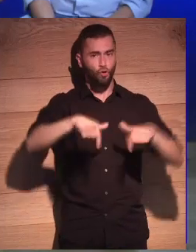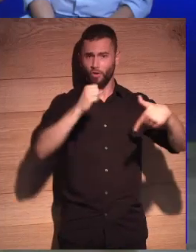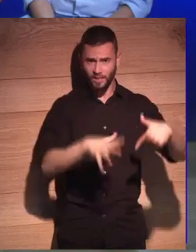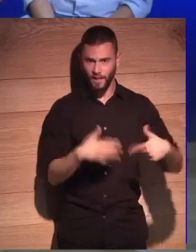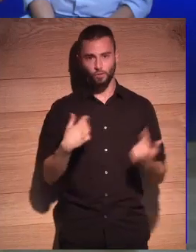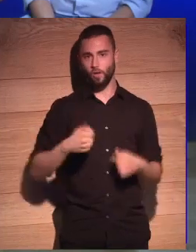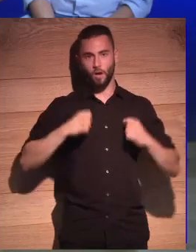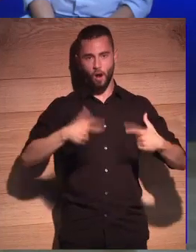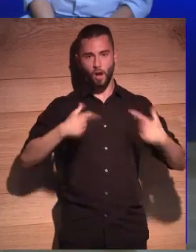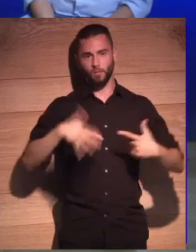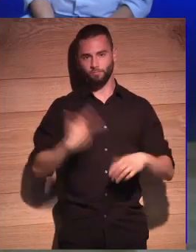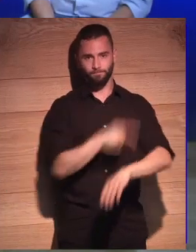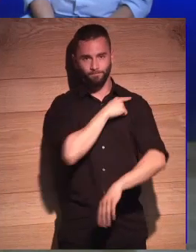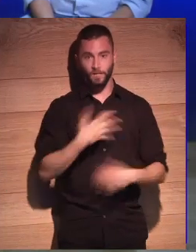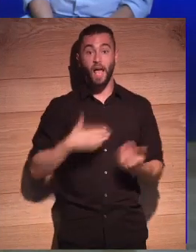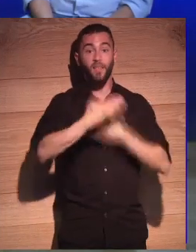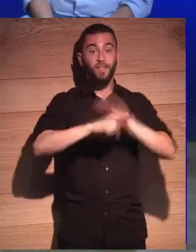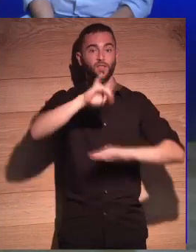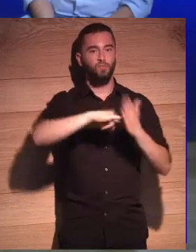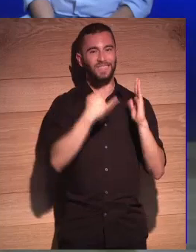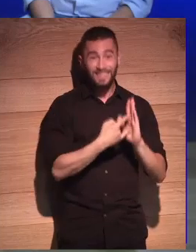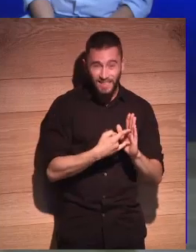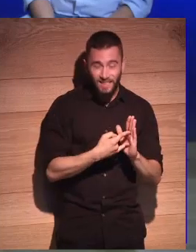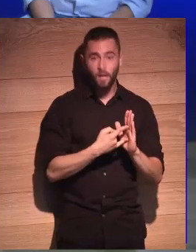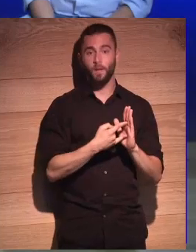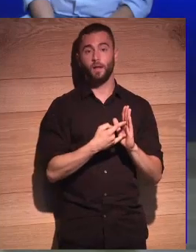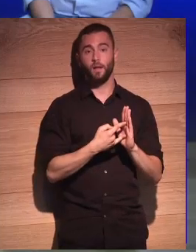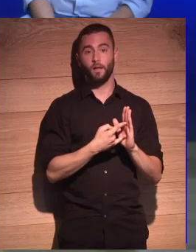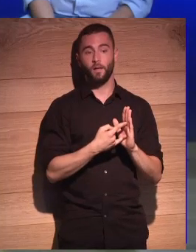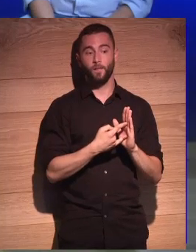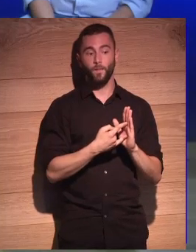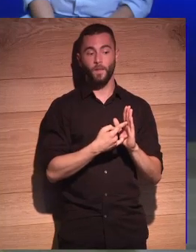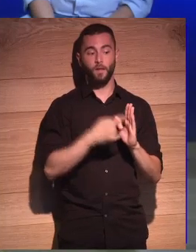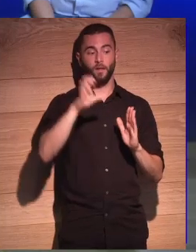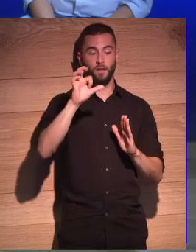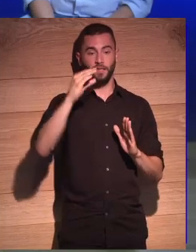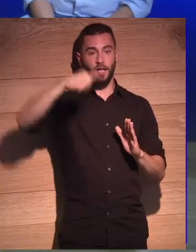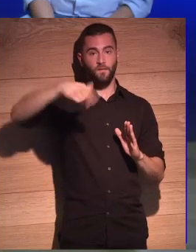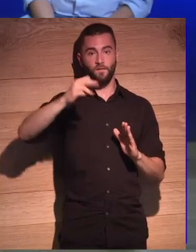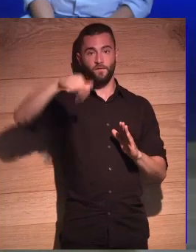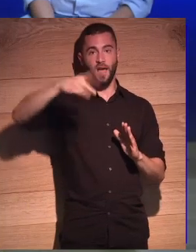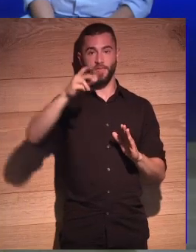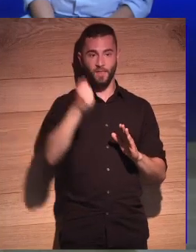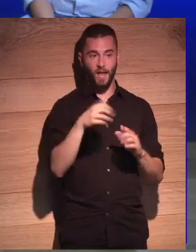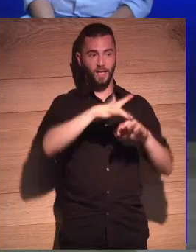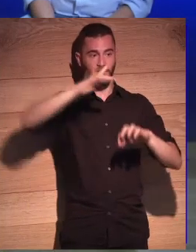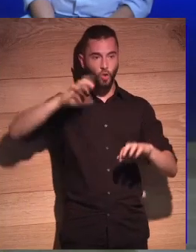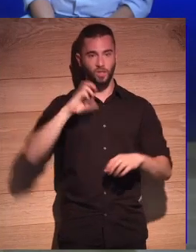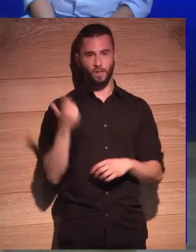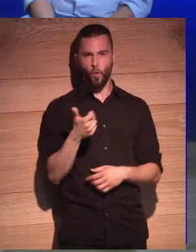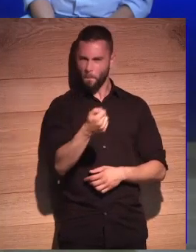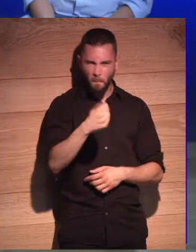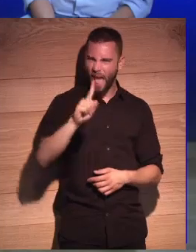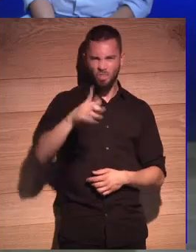work on this, on certain materials, to connect the materials. And if the work is not properly done, you have to throw everything away. So what they